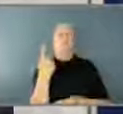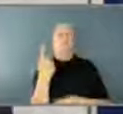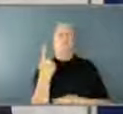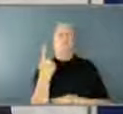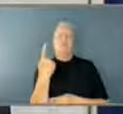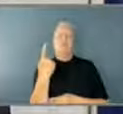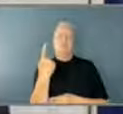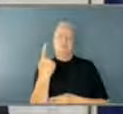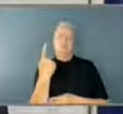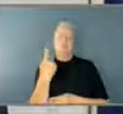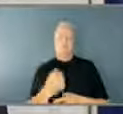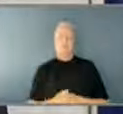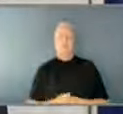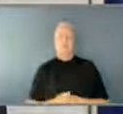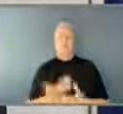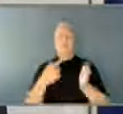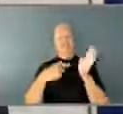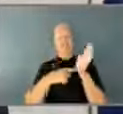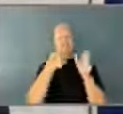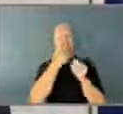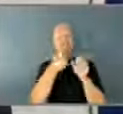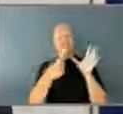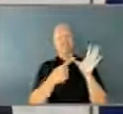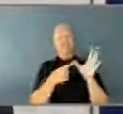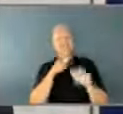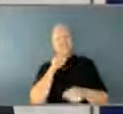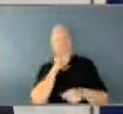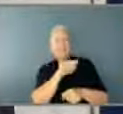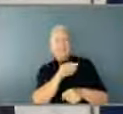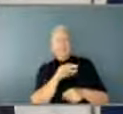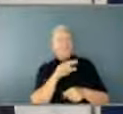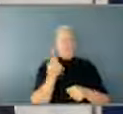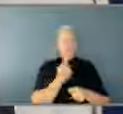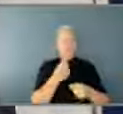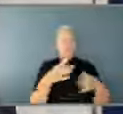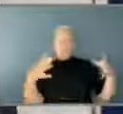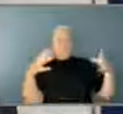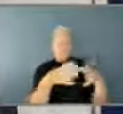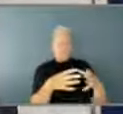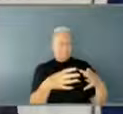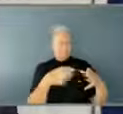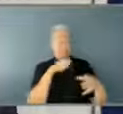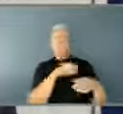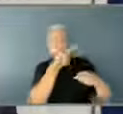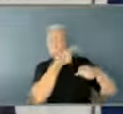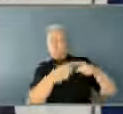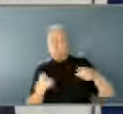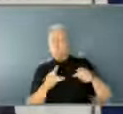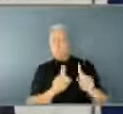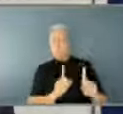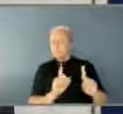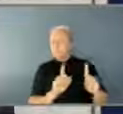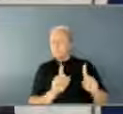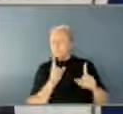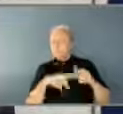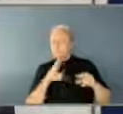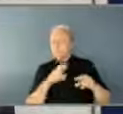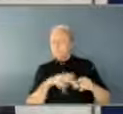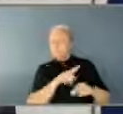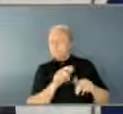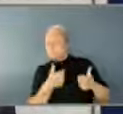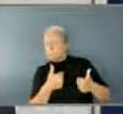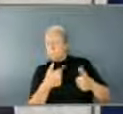determination by the TGA into our contract to purchase additional doses if the TGA were to approve the use of